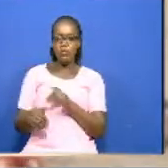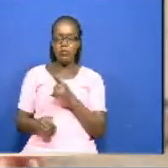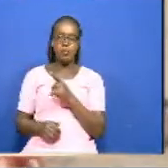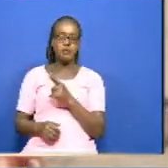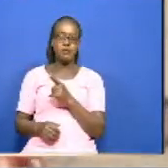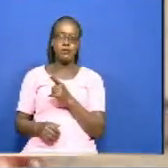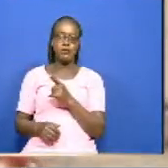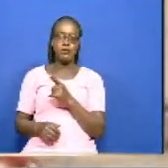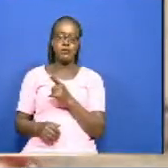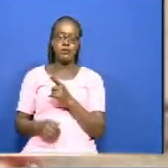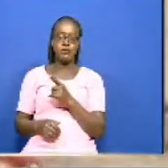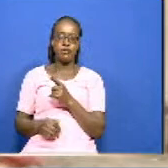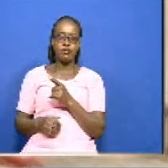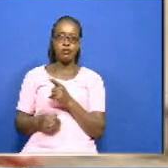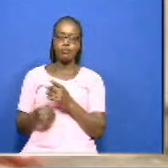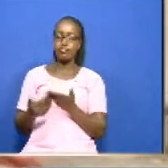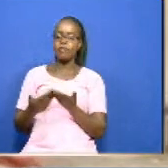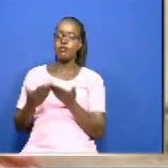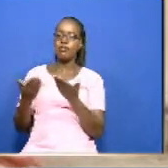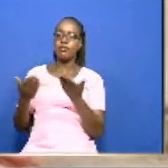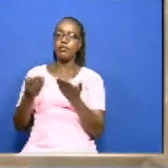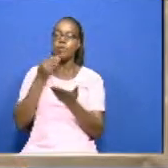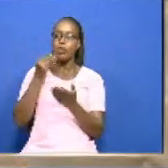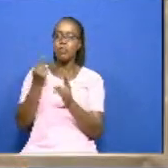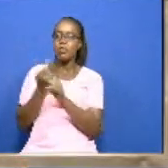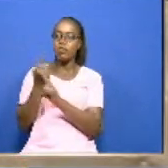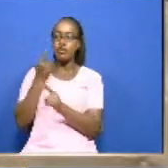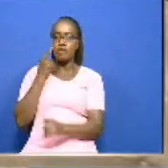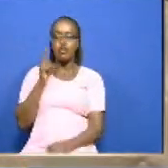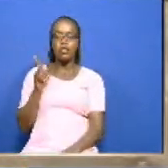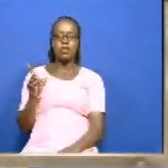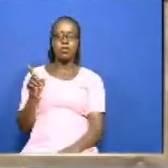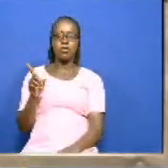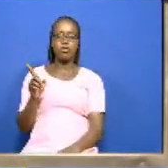These are the scenes that characterize various homesteads.